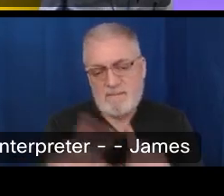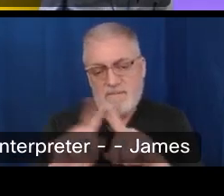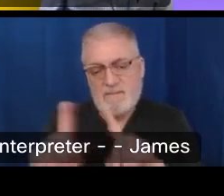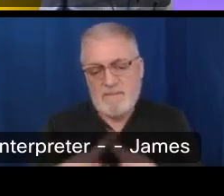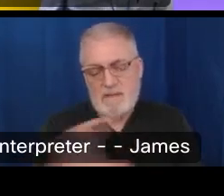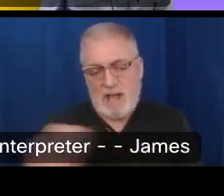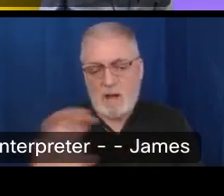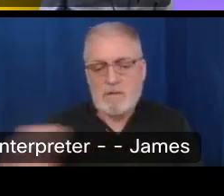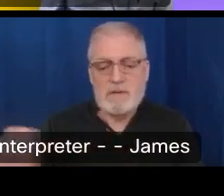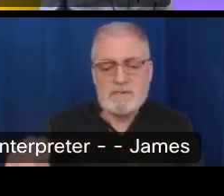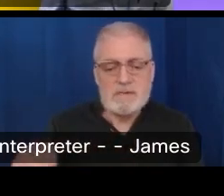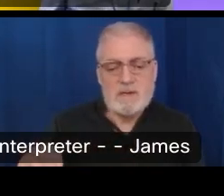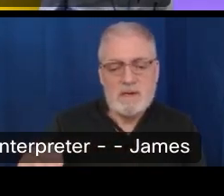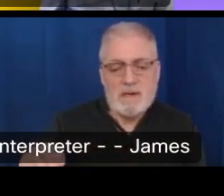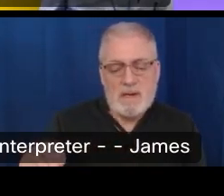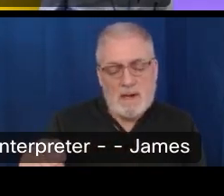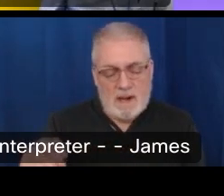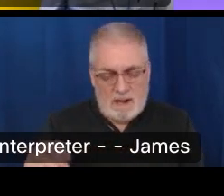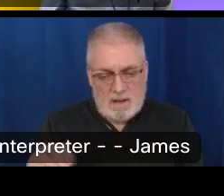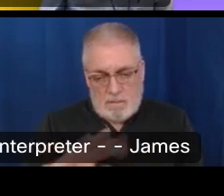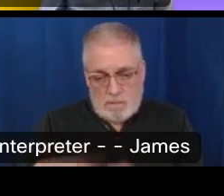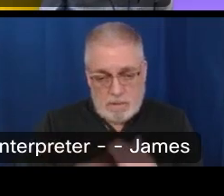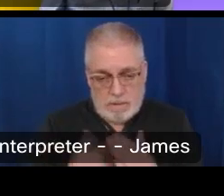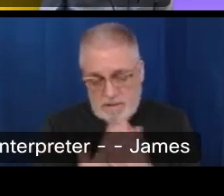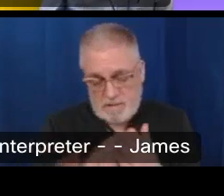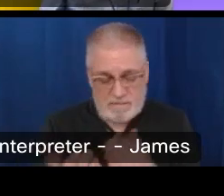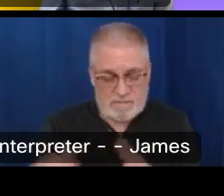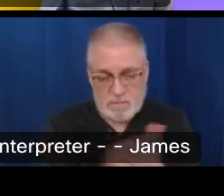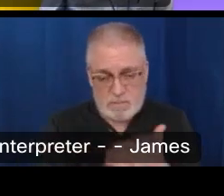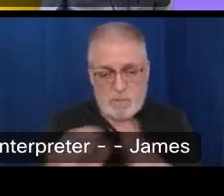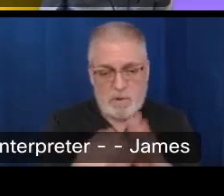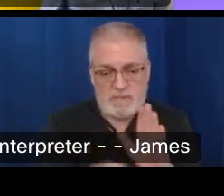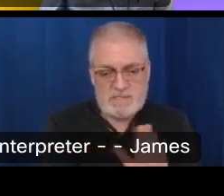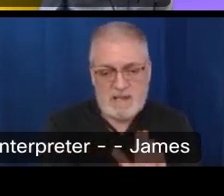date, so we may already have the full coverage, but